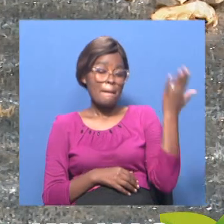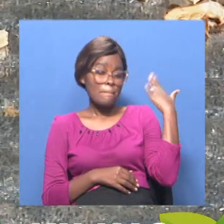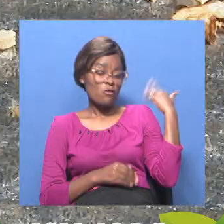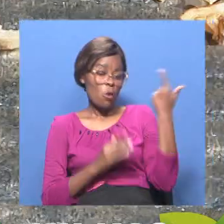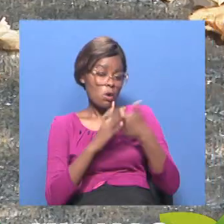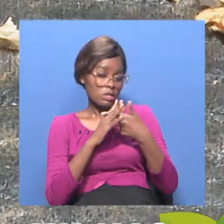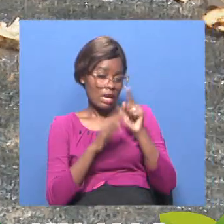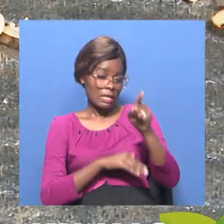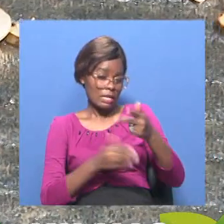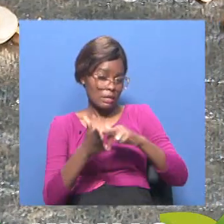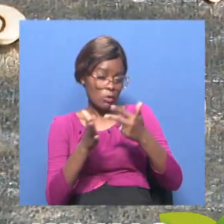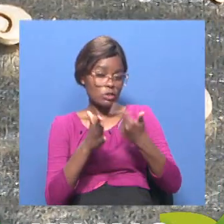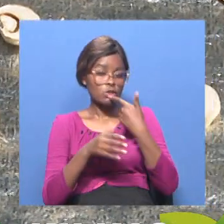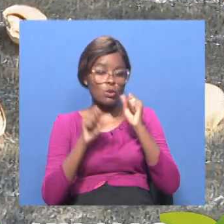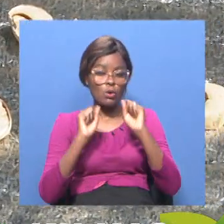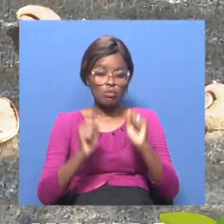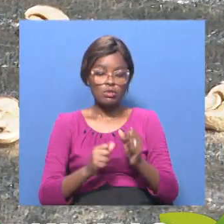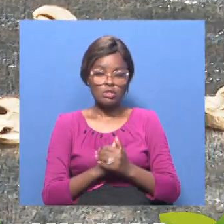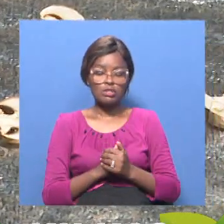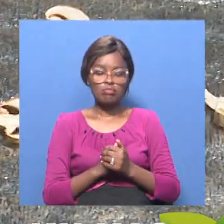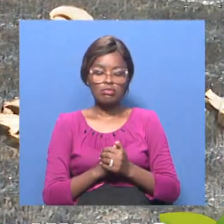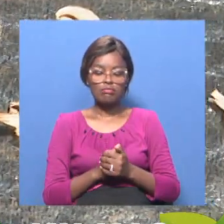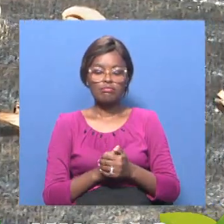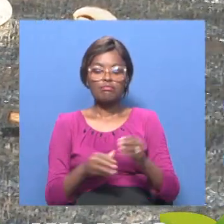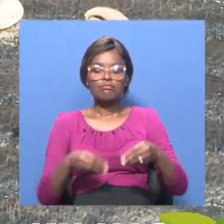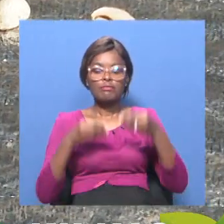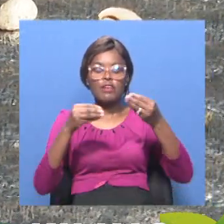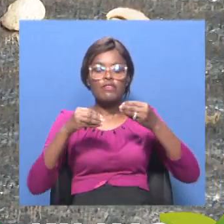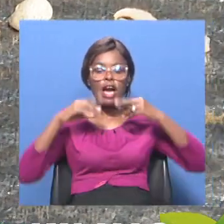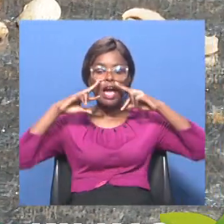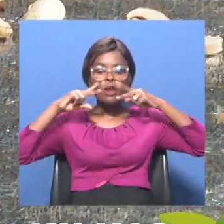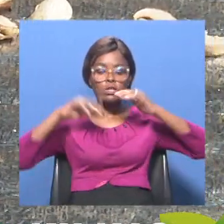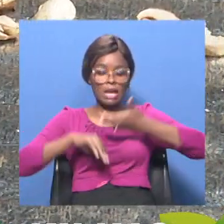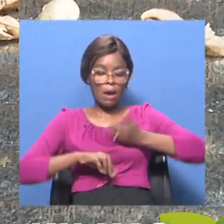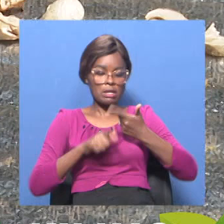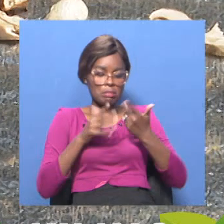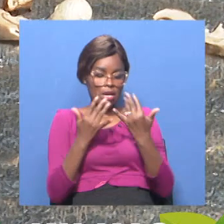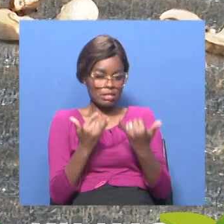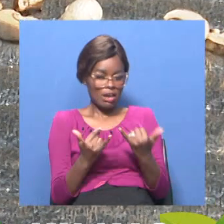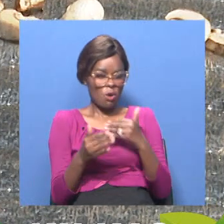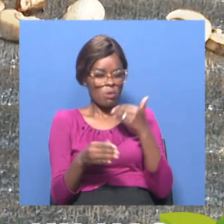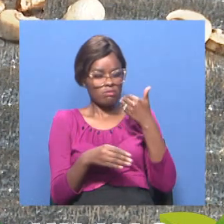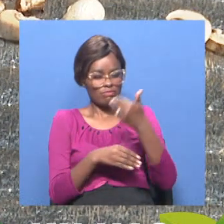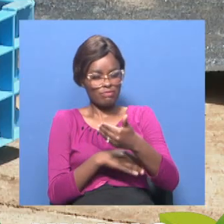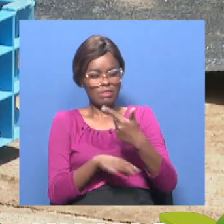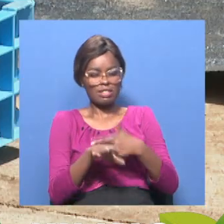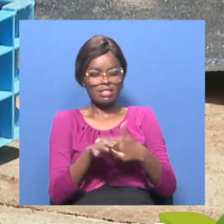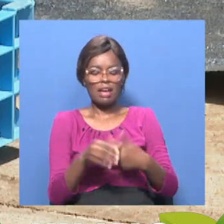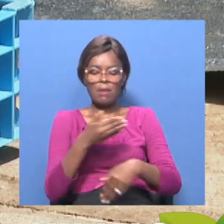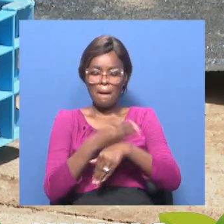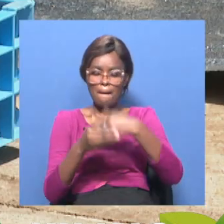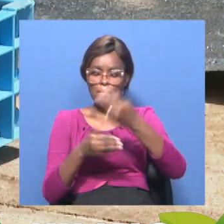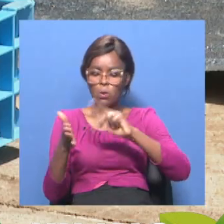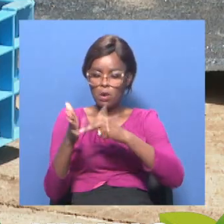started the project to be able to supply our lodge, but over time we have been able to build up the project so much that we